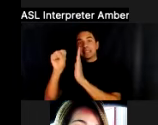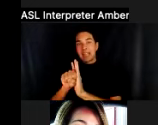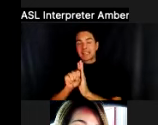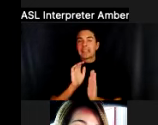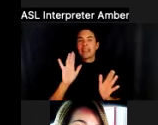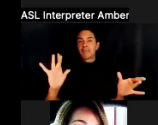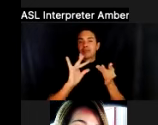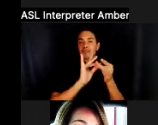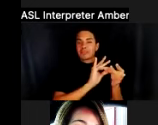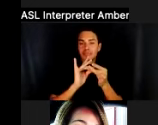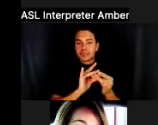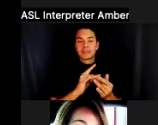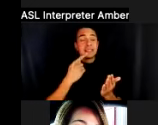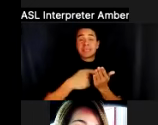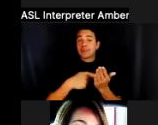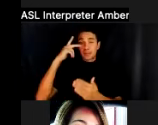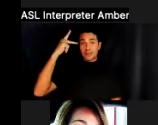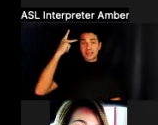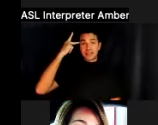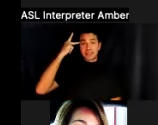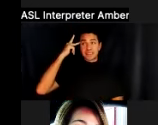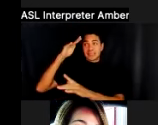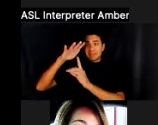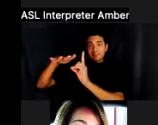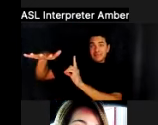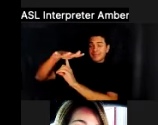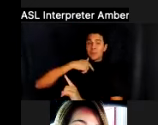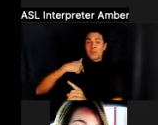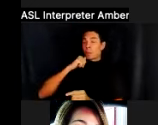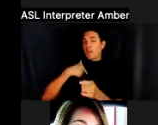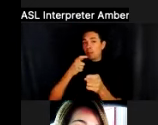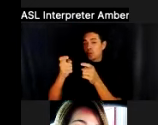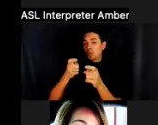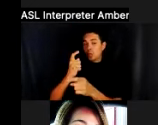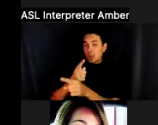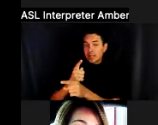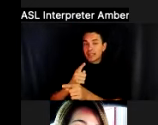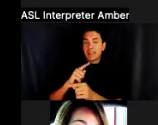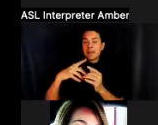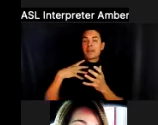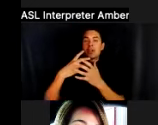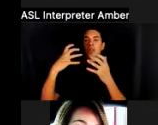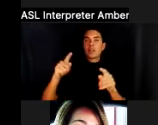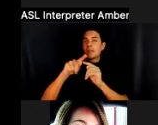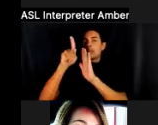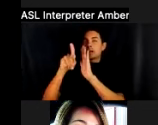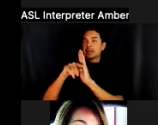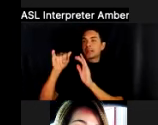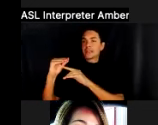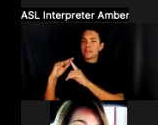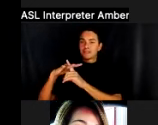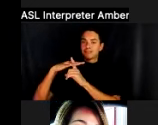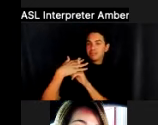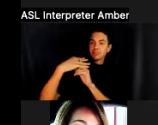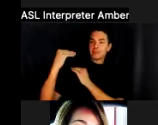a lot of control over, but certainly that impacts policy development, right? And the need sometimes becomes even